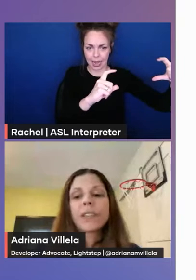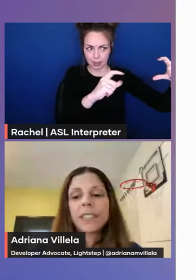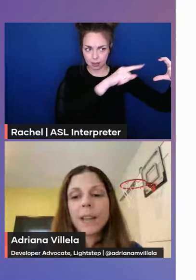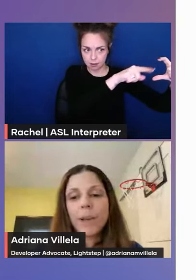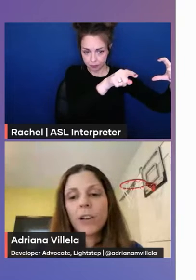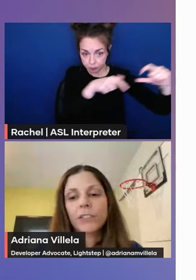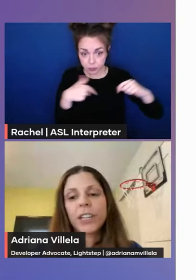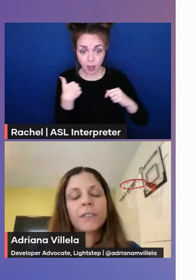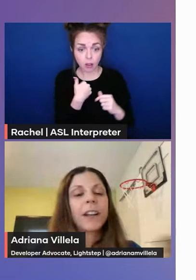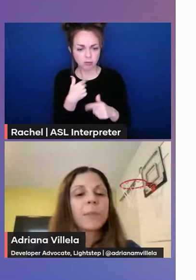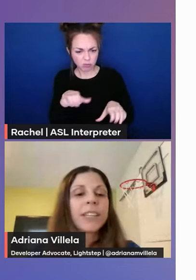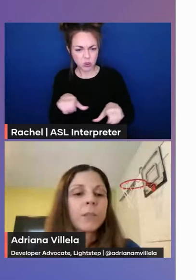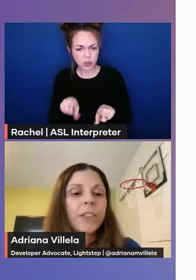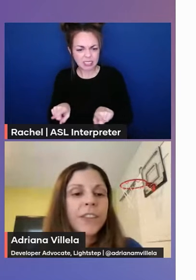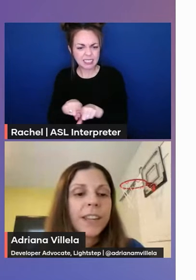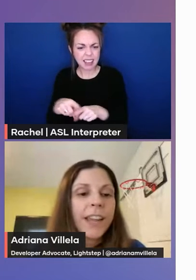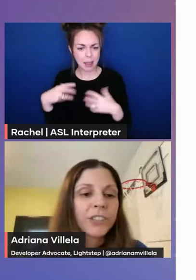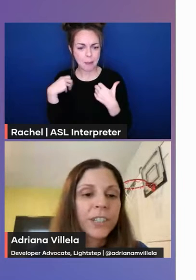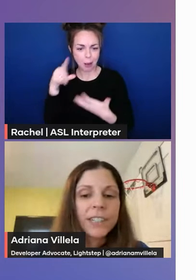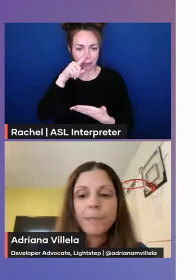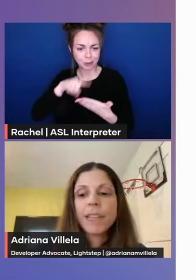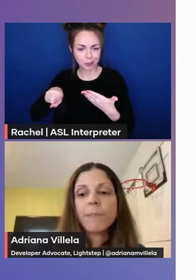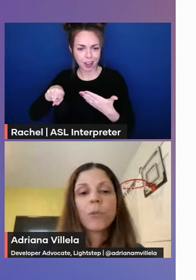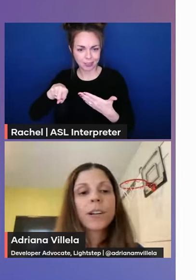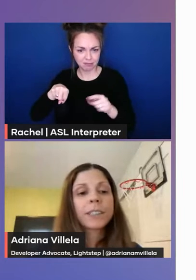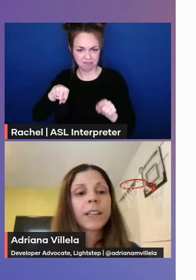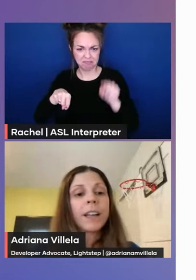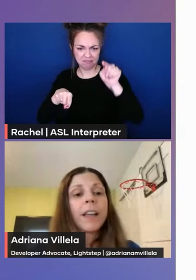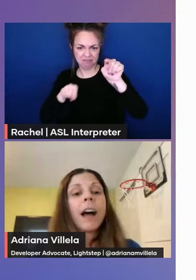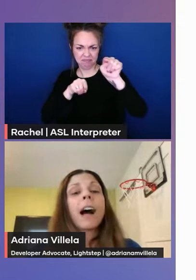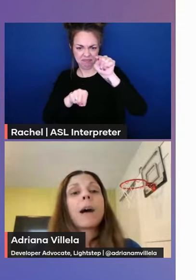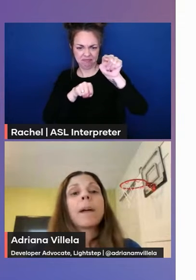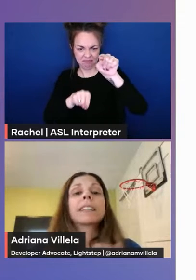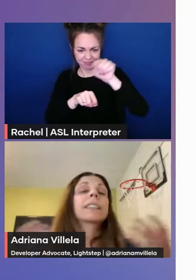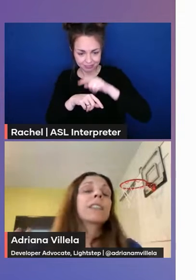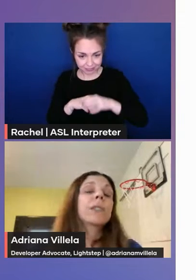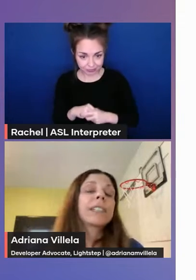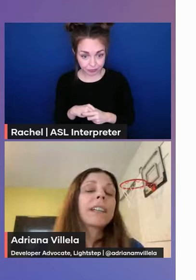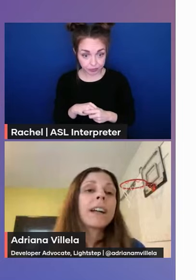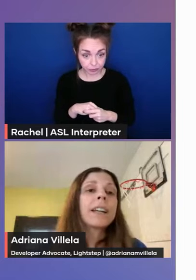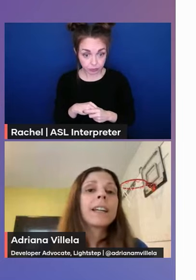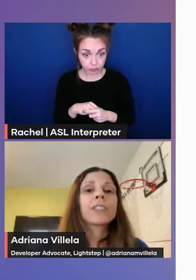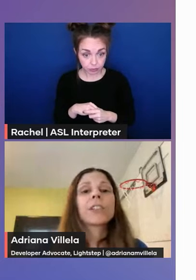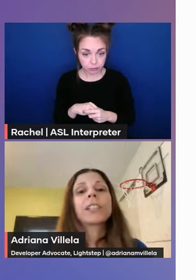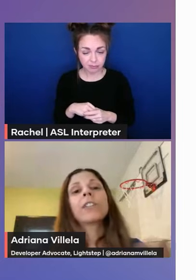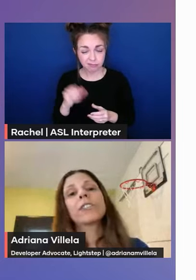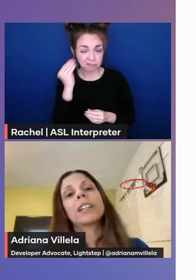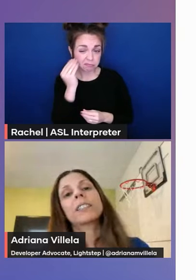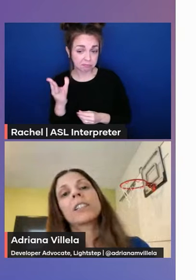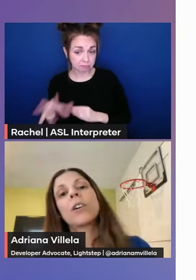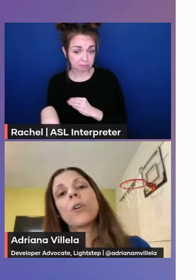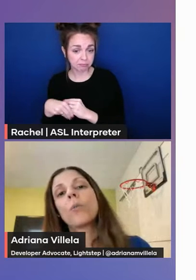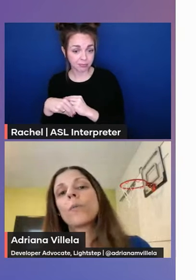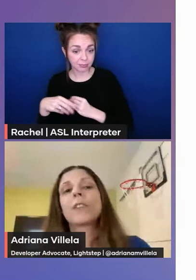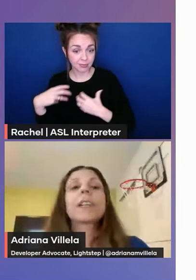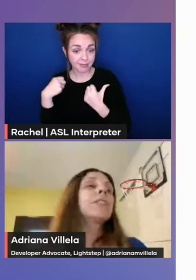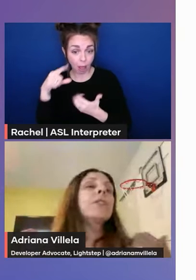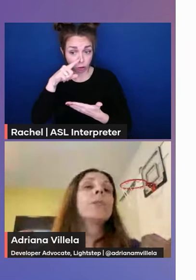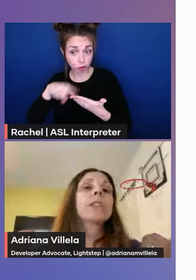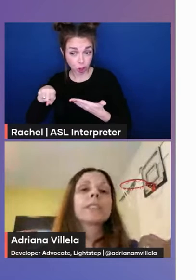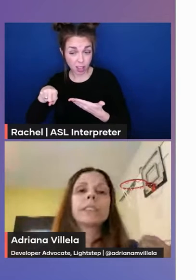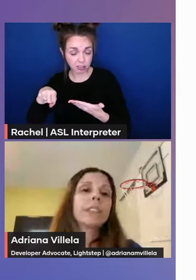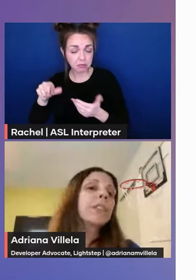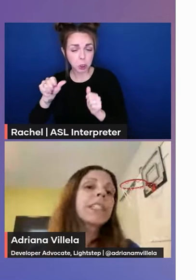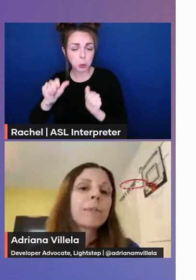we are doing the same health check that we did with the HTTP port. As a little aside, as far as health checks go, you